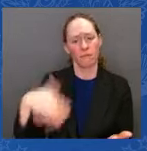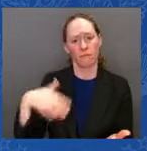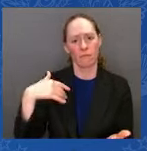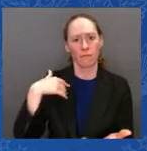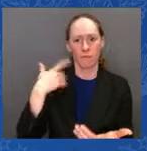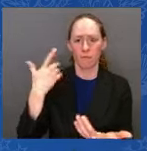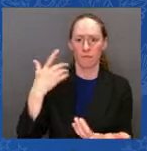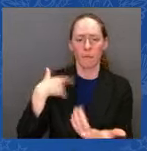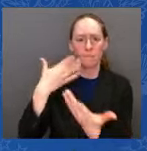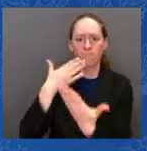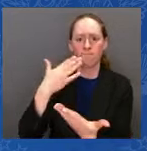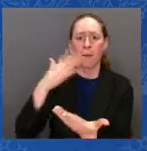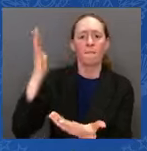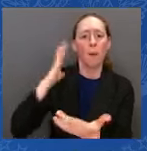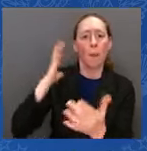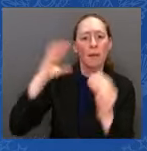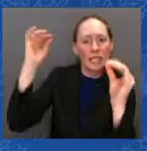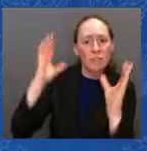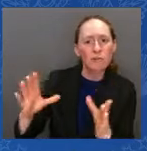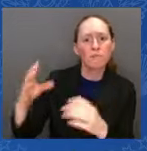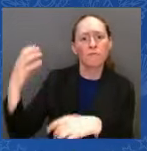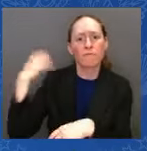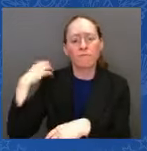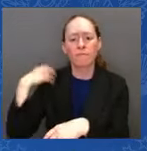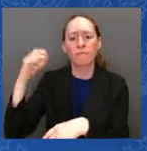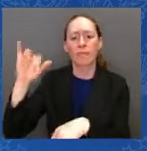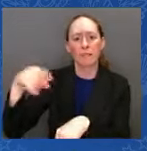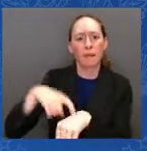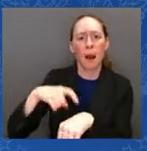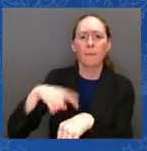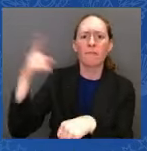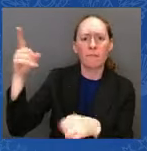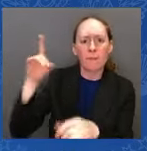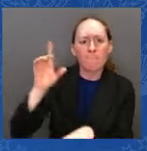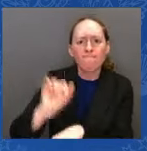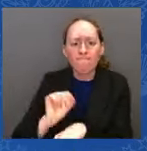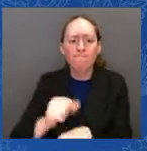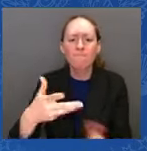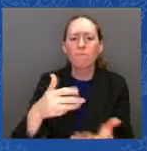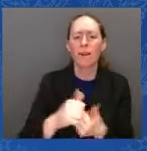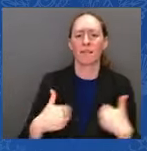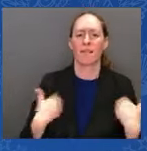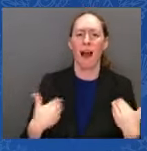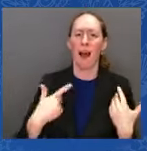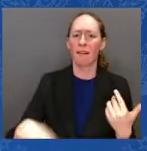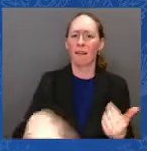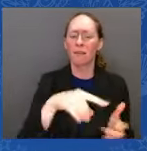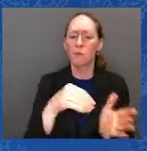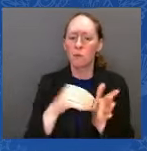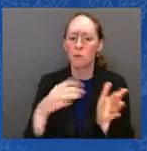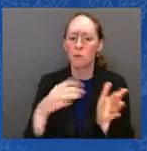and began working with young athletes. There, I discovered my passion for engaging with children.